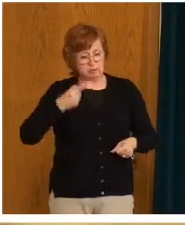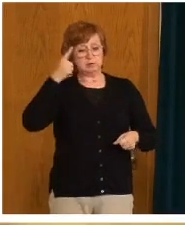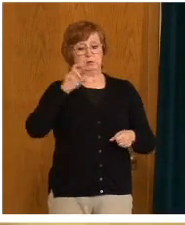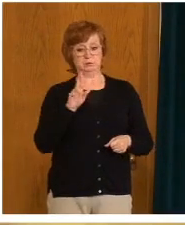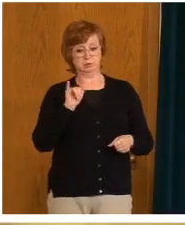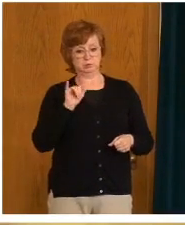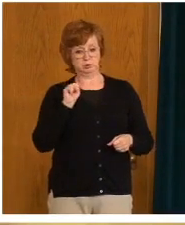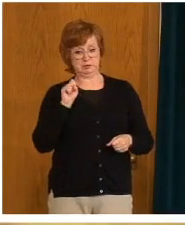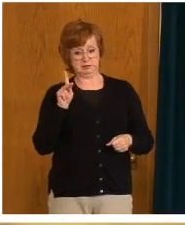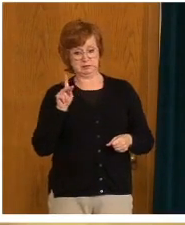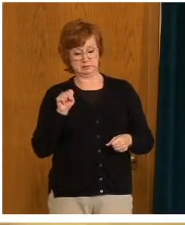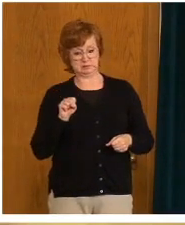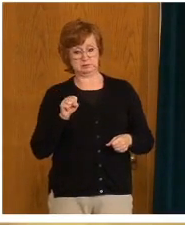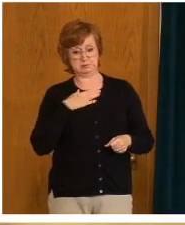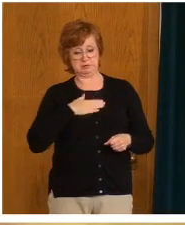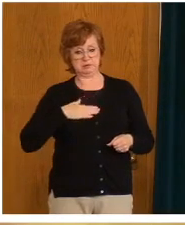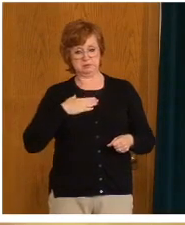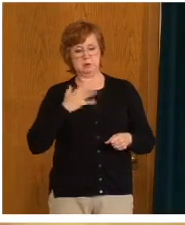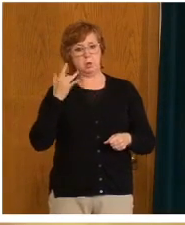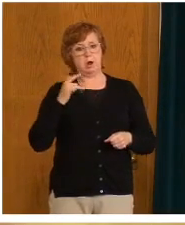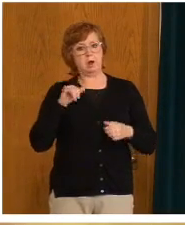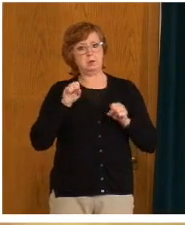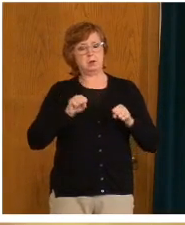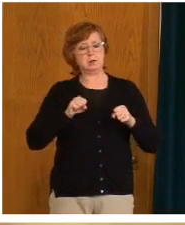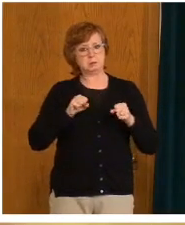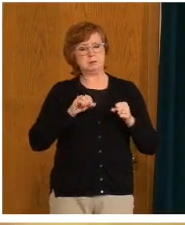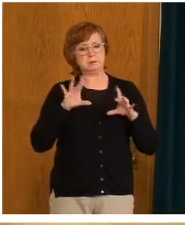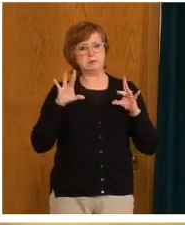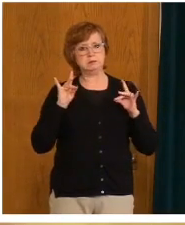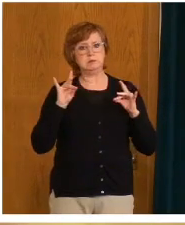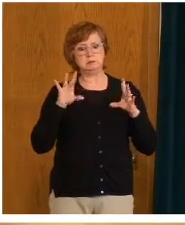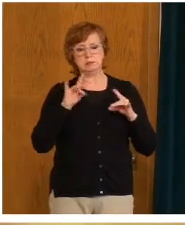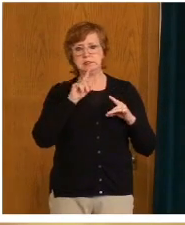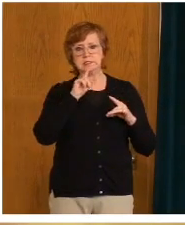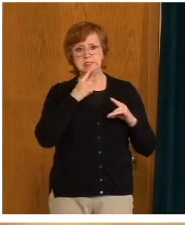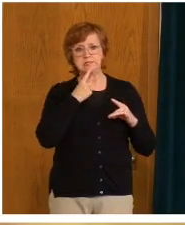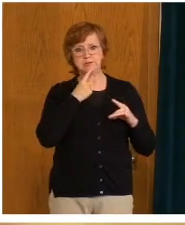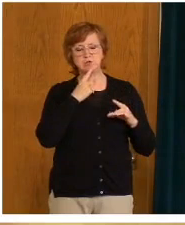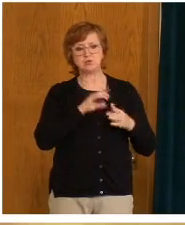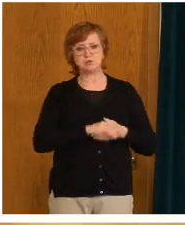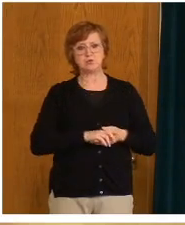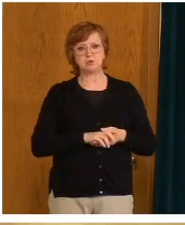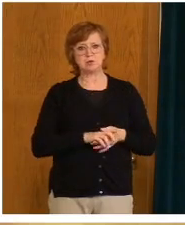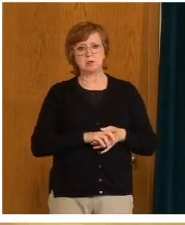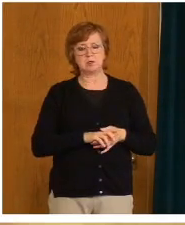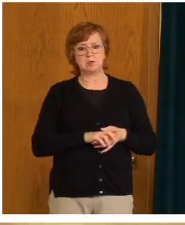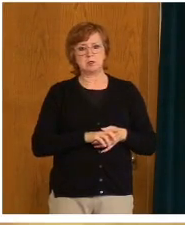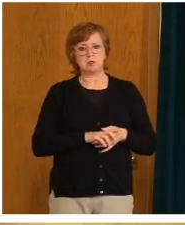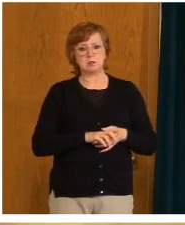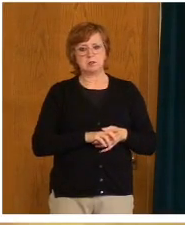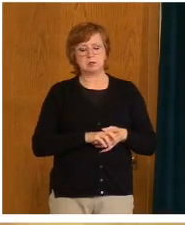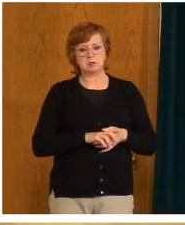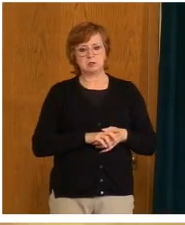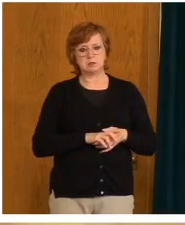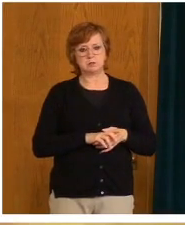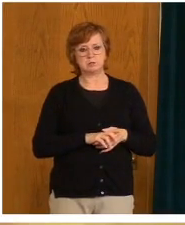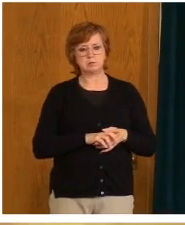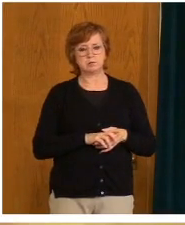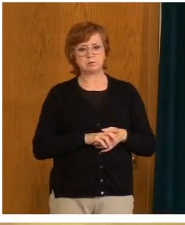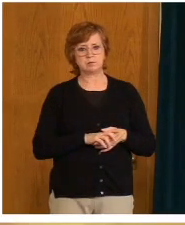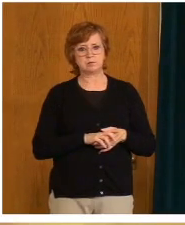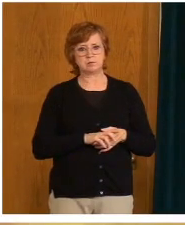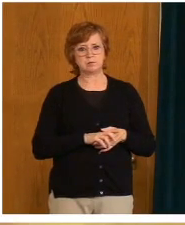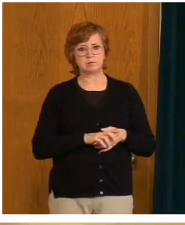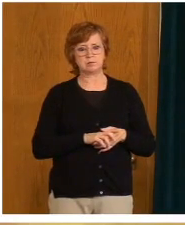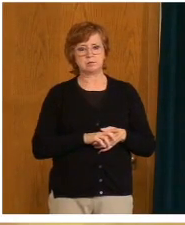potentially fairly severe outcomes from this virus. We have a protection mechanism, a larger protection mechanism